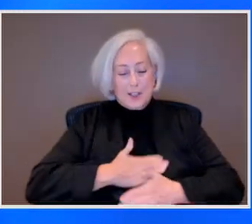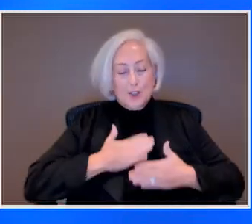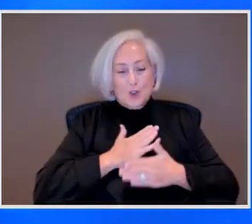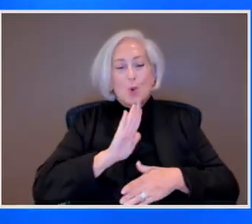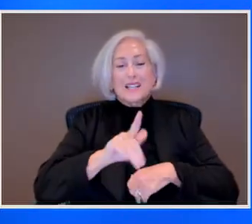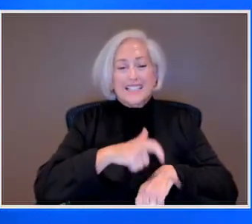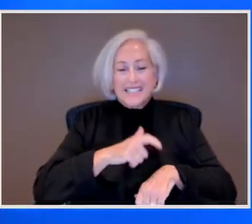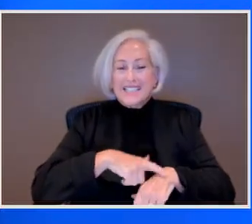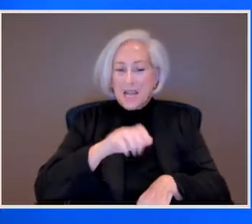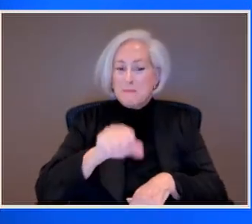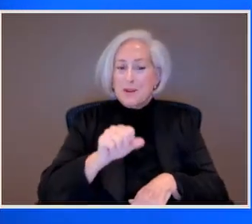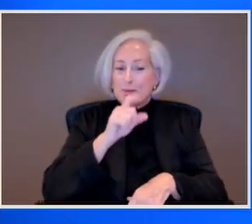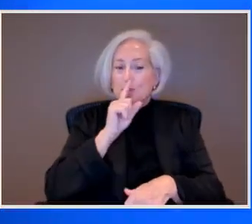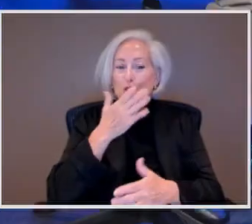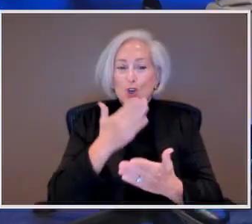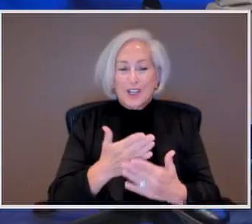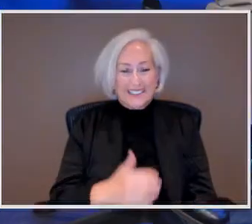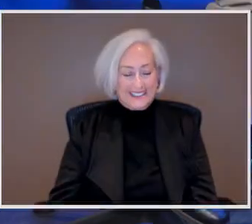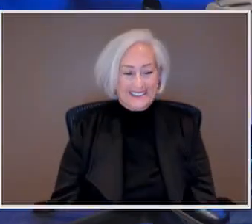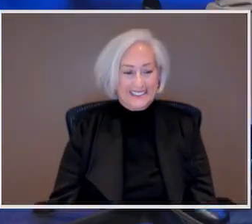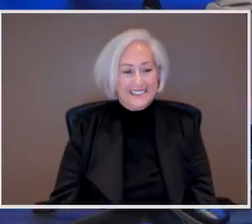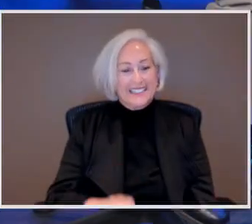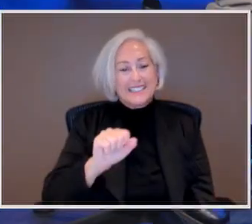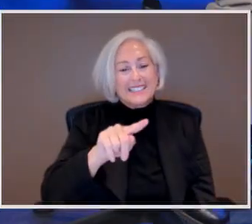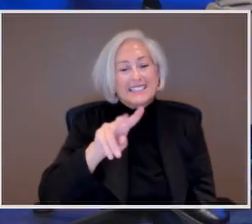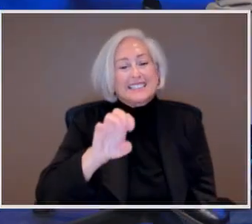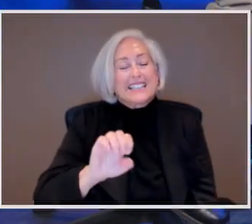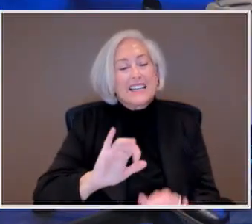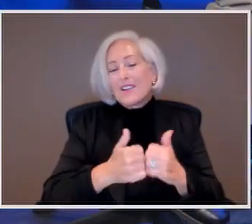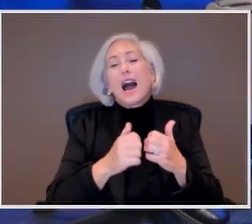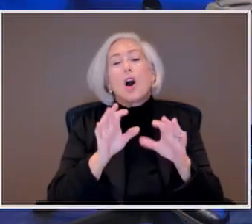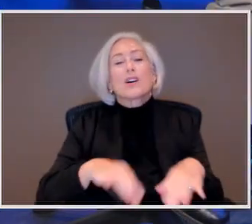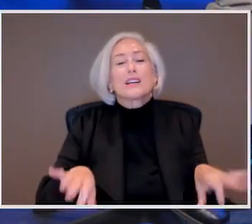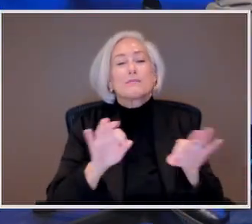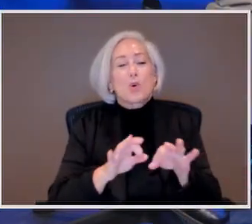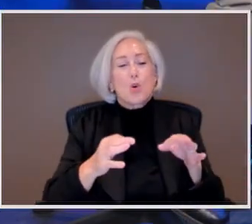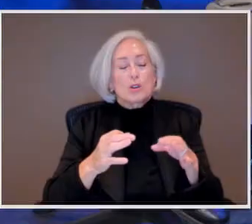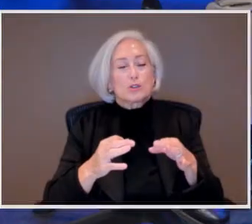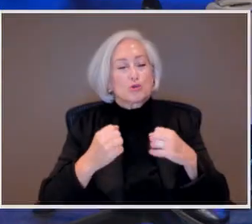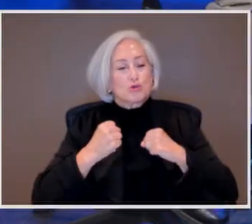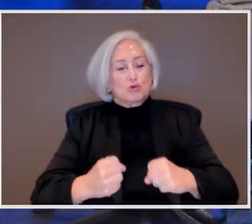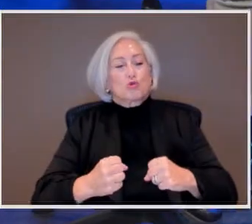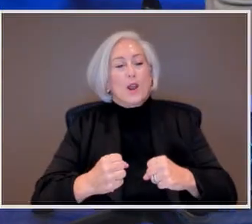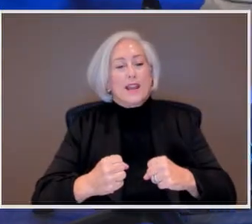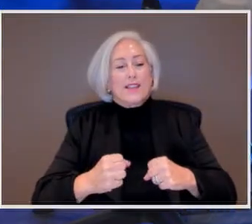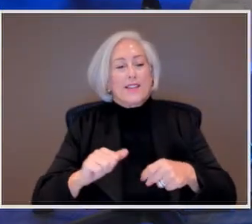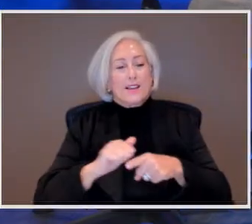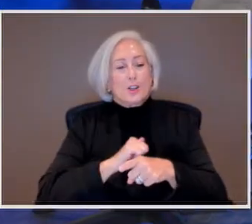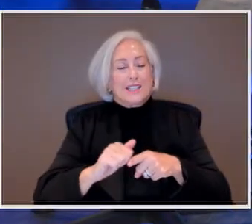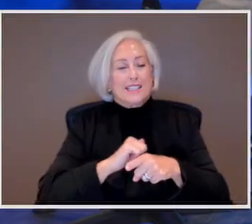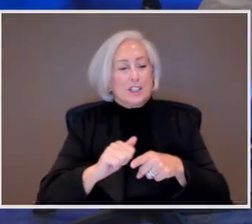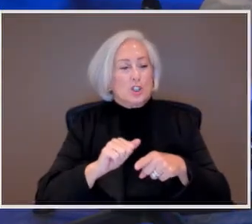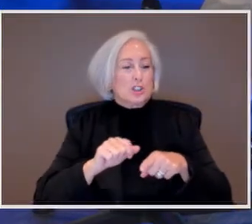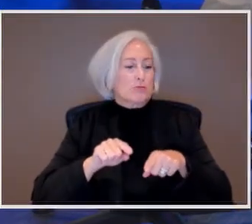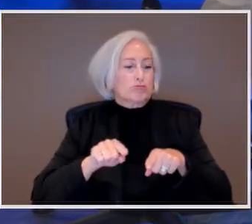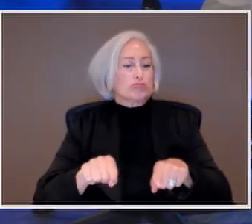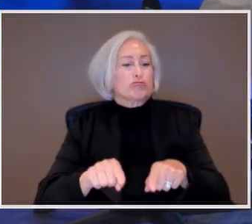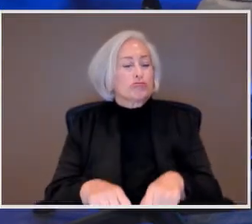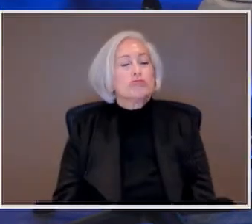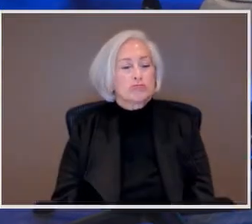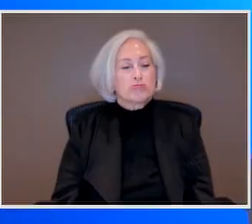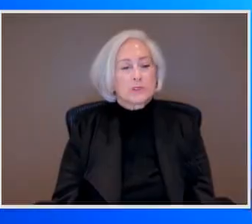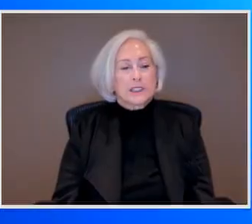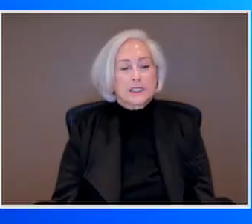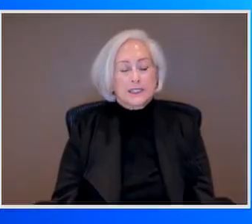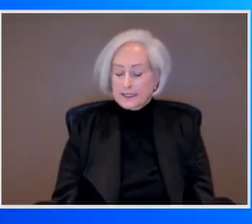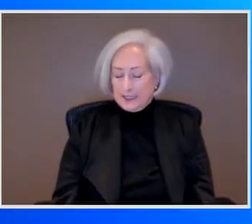So it was good. Good. Steve, how important is strength and conditioning in young athletes before and after an injury? It's very important. You know, if